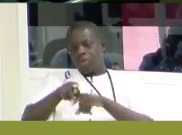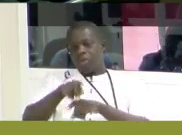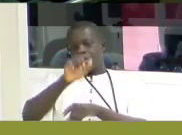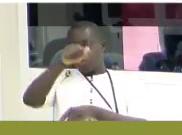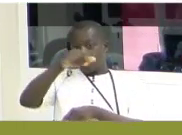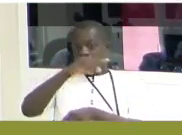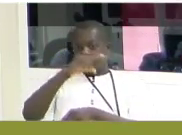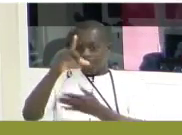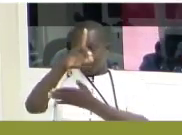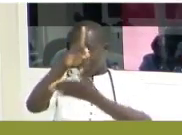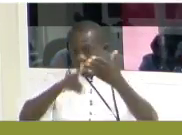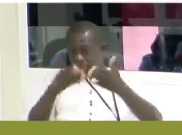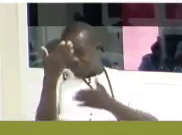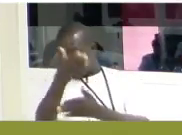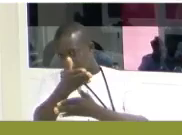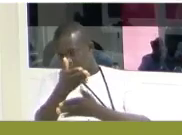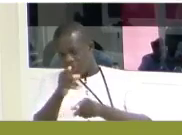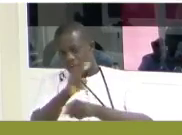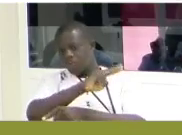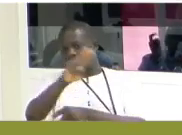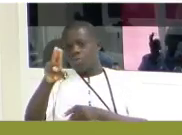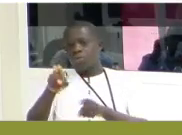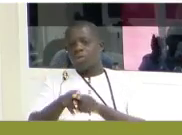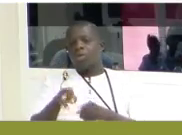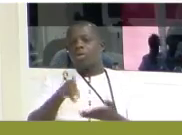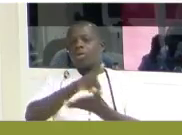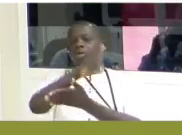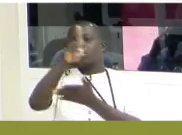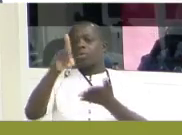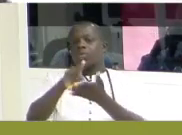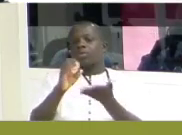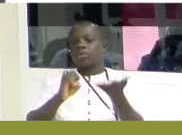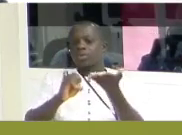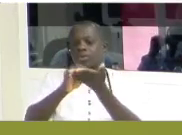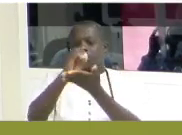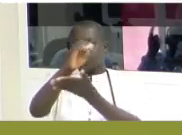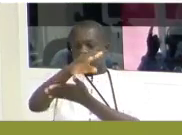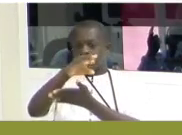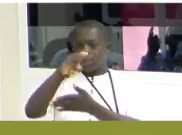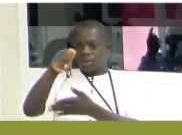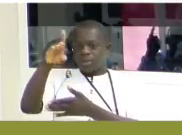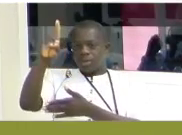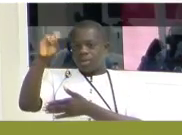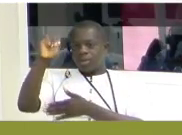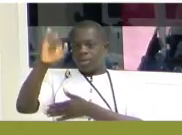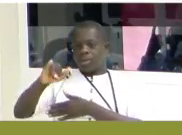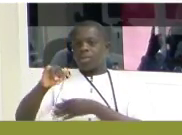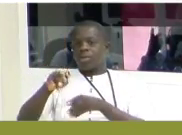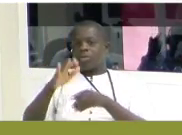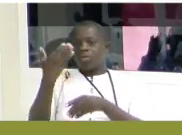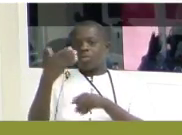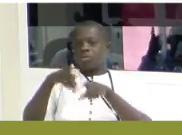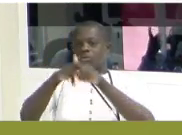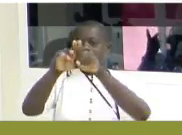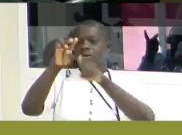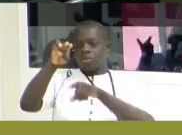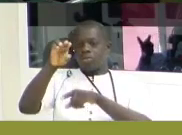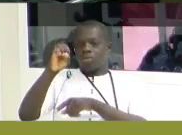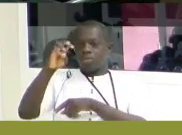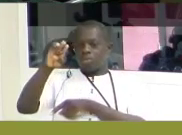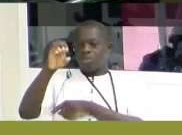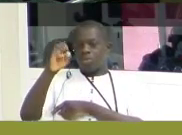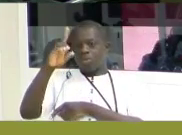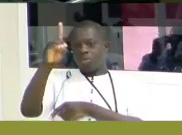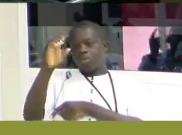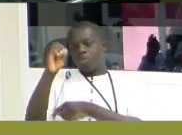but the document, the rejoinder I sent to Pandiri was retrieved. It was with with Mamadou Hydra. And you suspect that